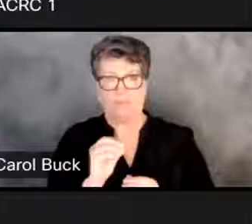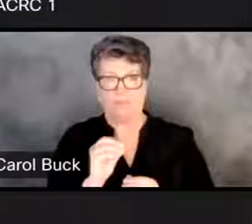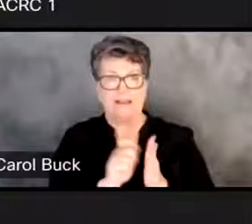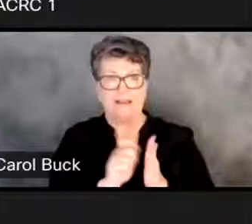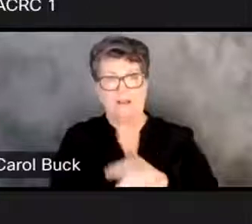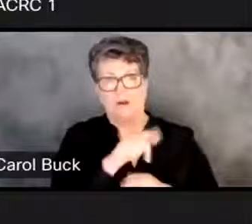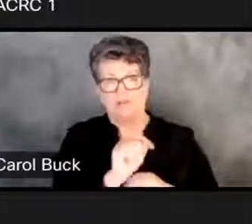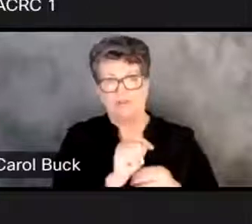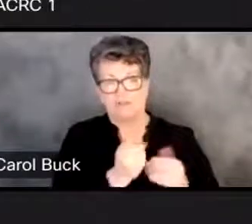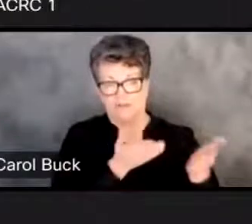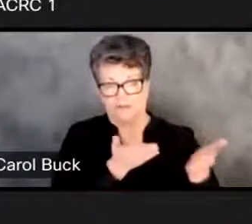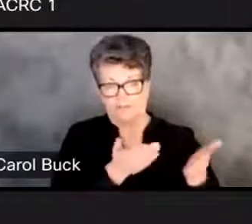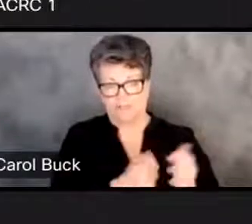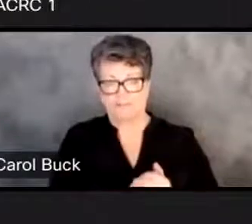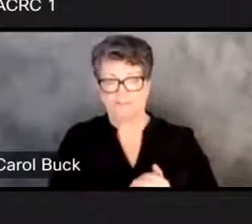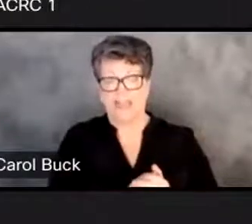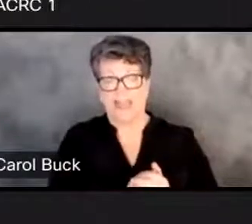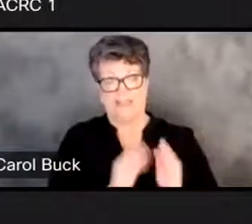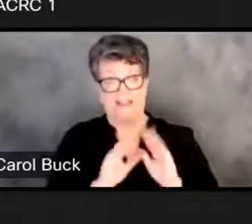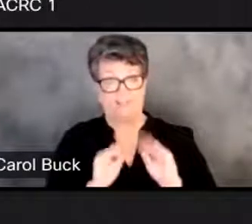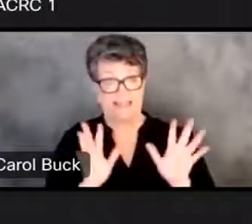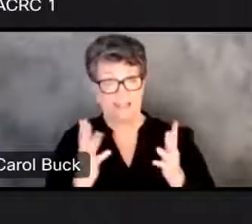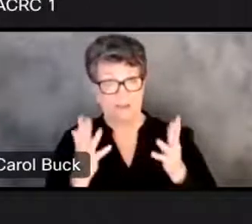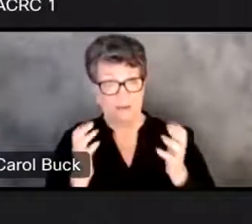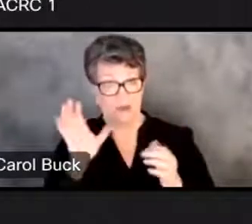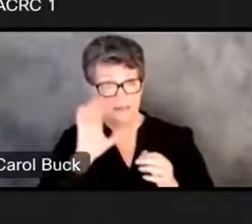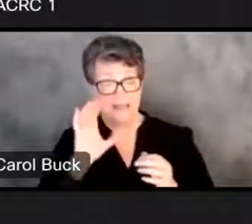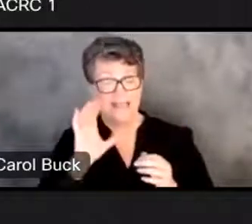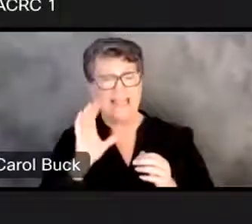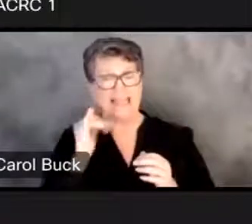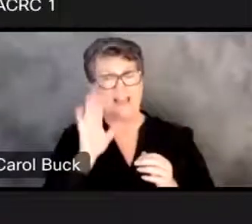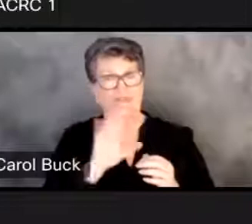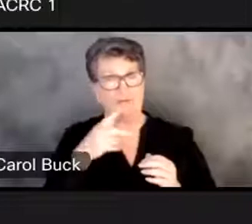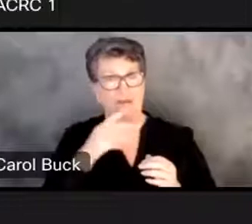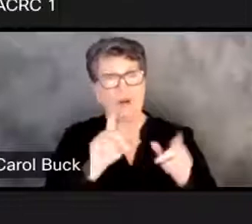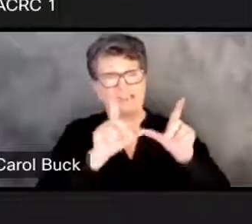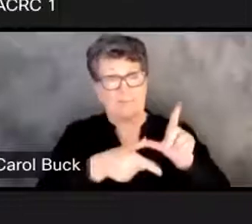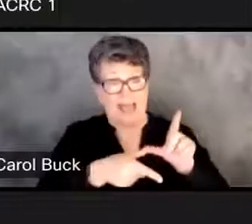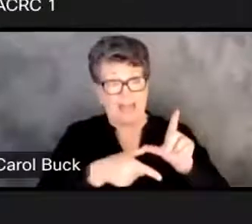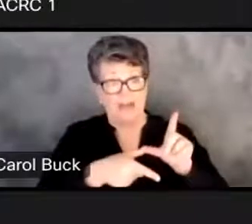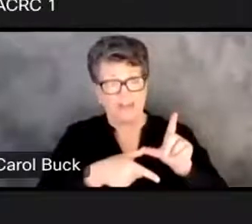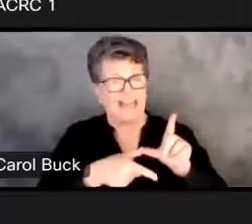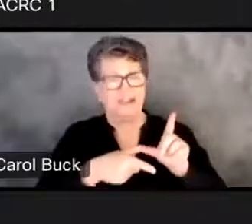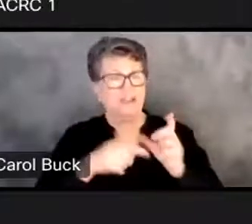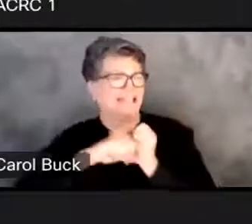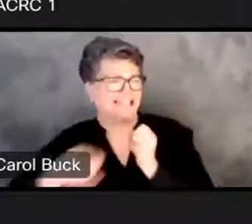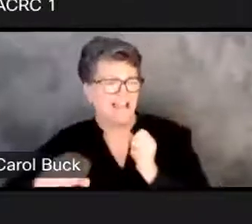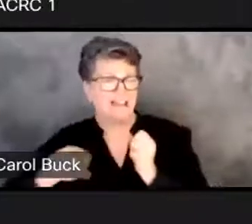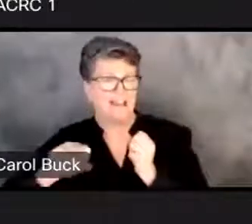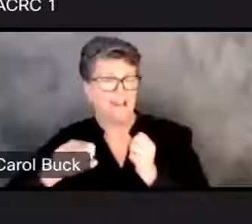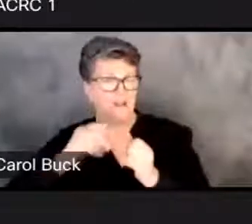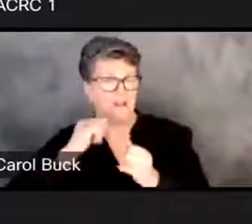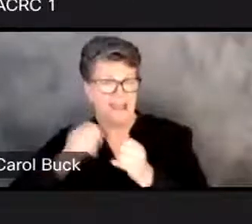the clarification we were looking for is if somebody's purchase order expires and it's just being extended toward the end of the